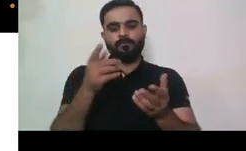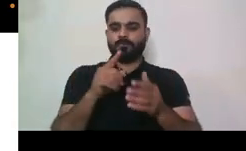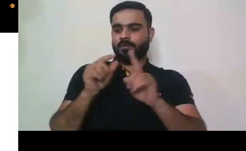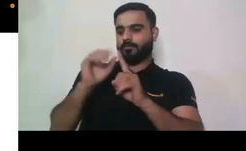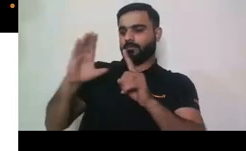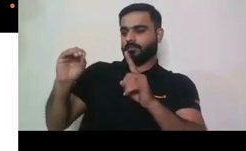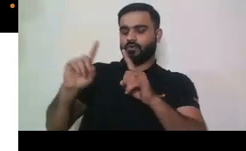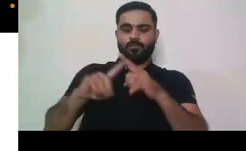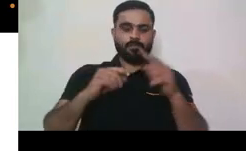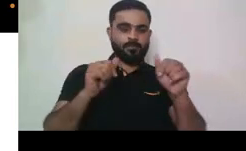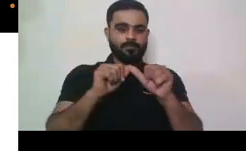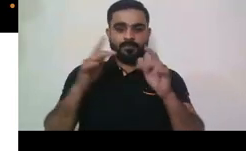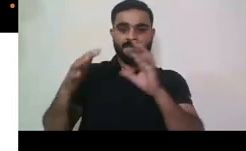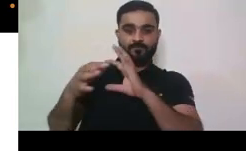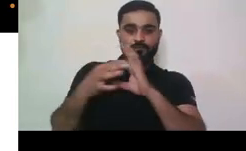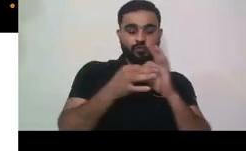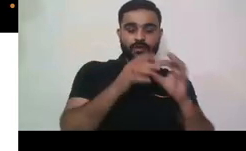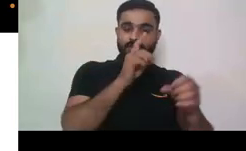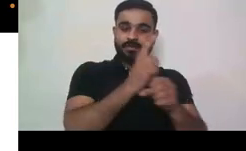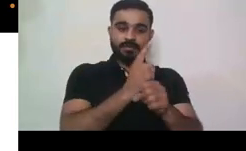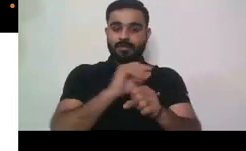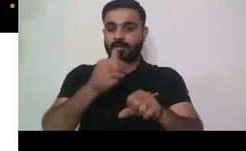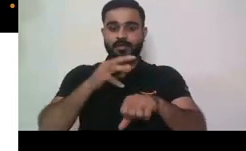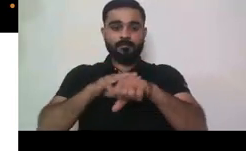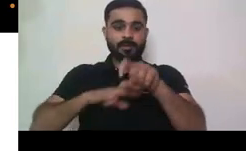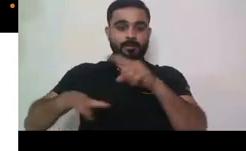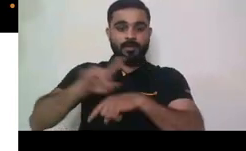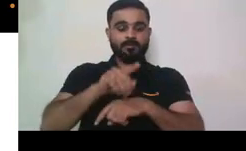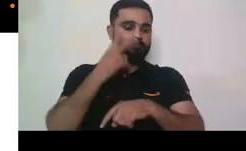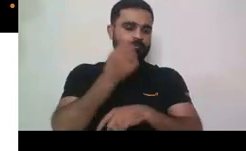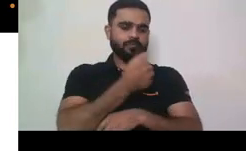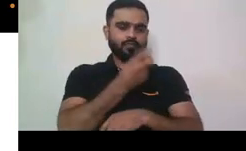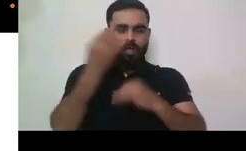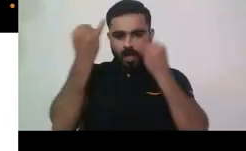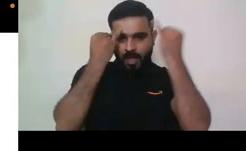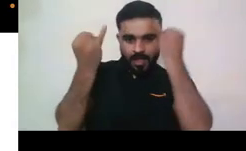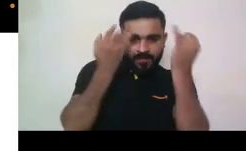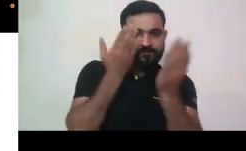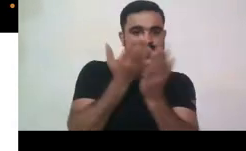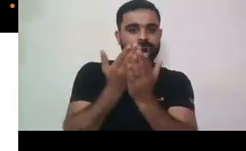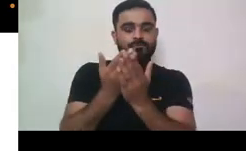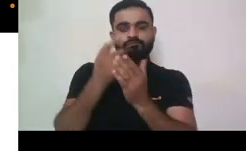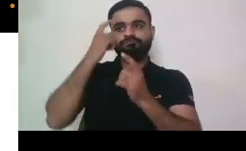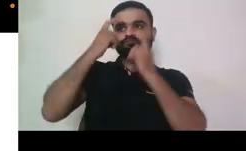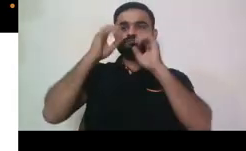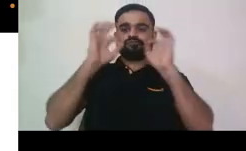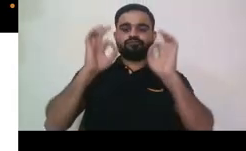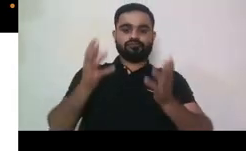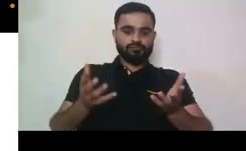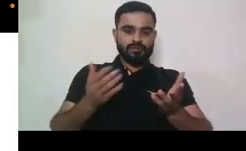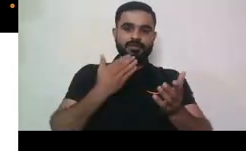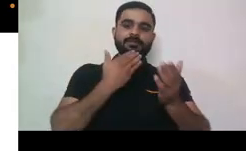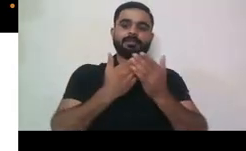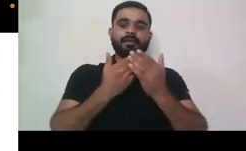be connected with the teachers, others members as well. You have given lots of good ideas. I have also not thought of these ideas. Thank you.